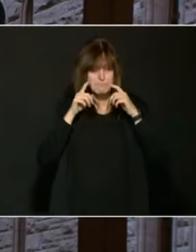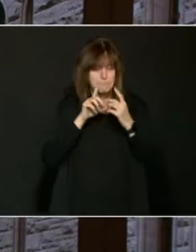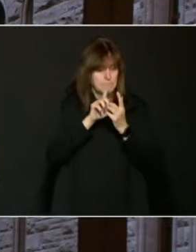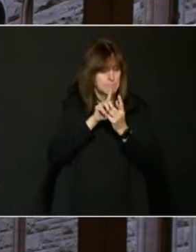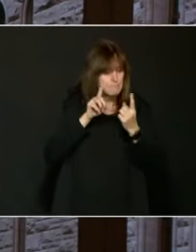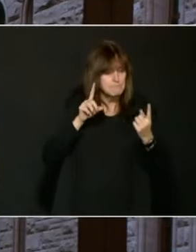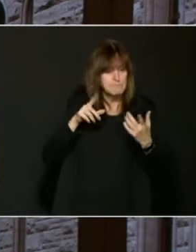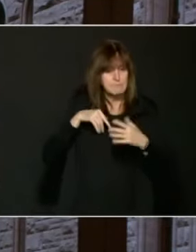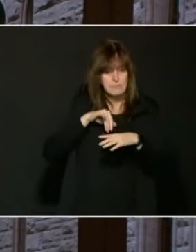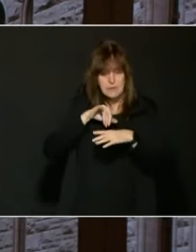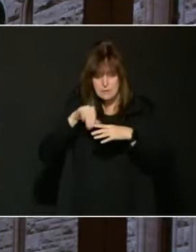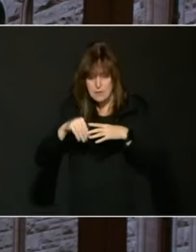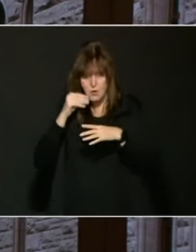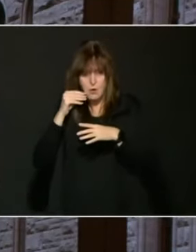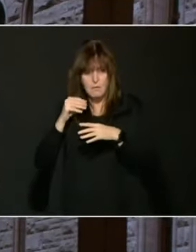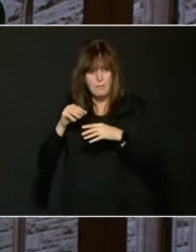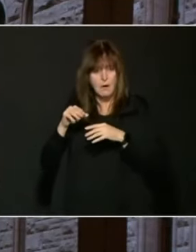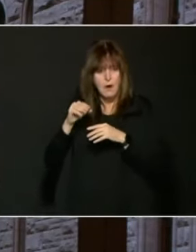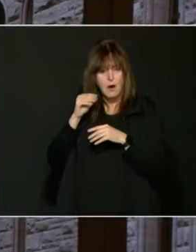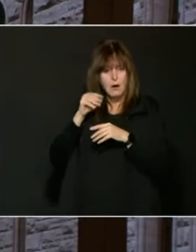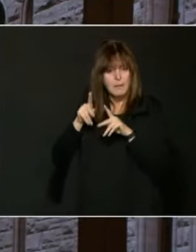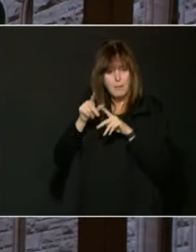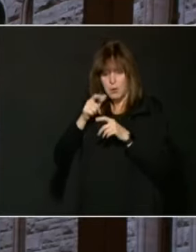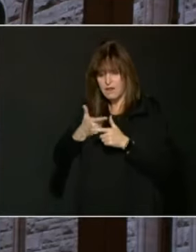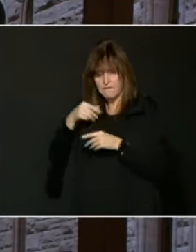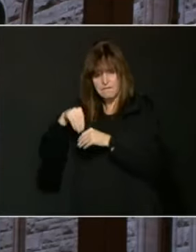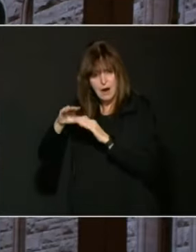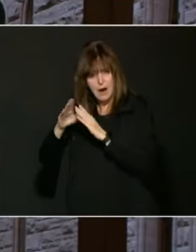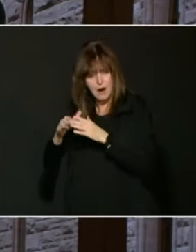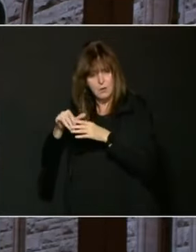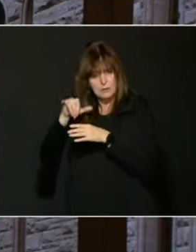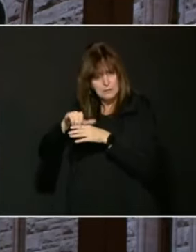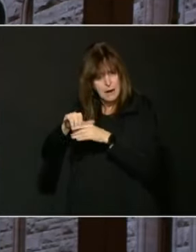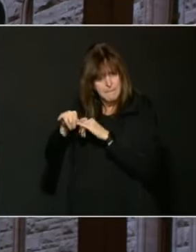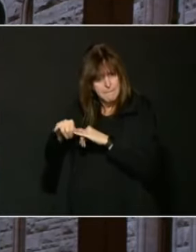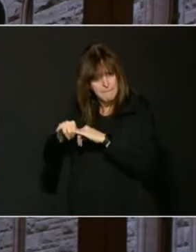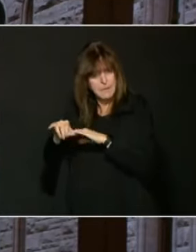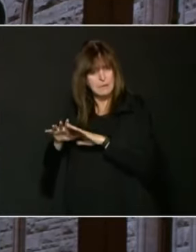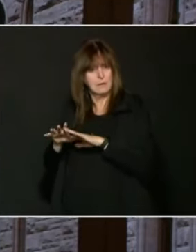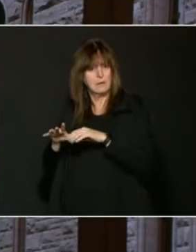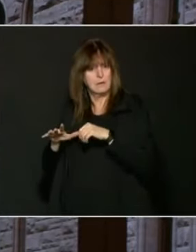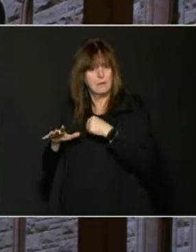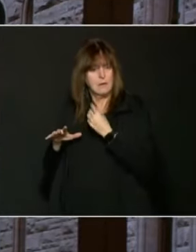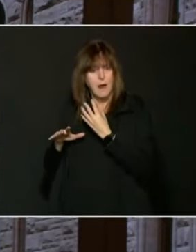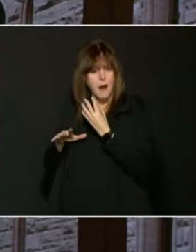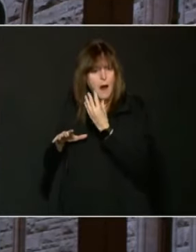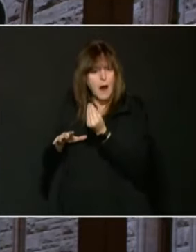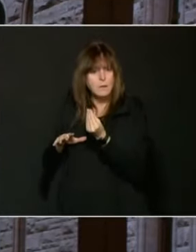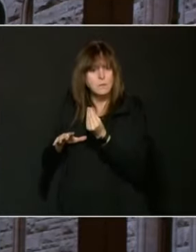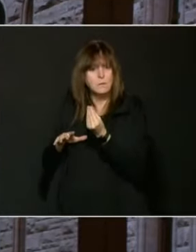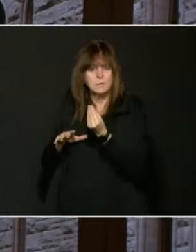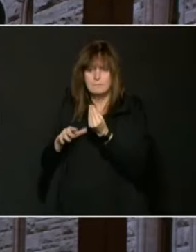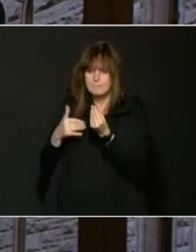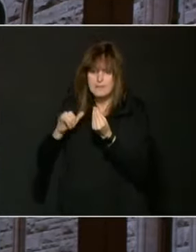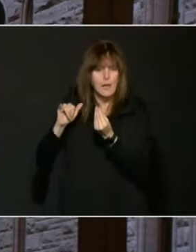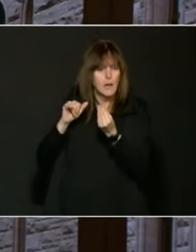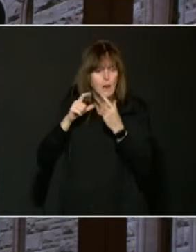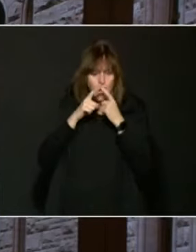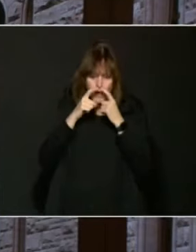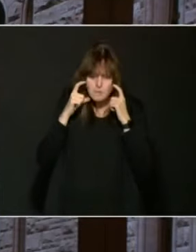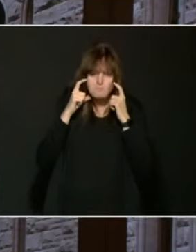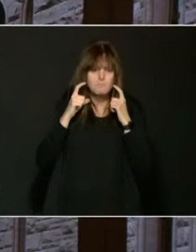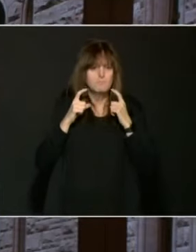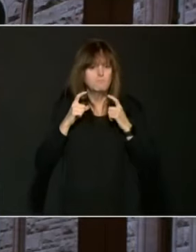2 measures. Even if you actually go to some facility, you still have to be very vigilant on what you're doing in